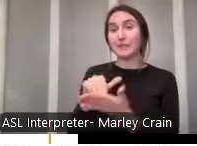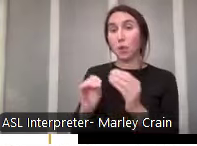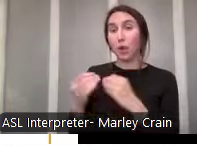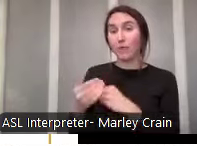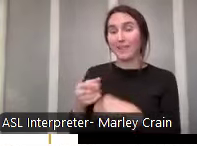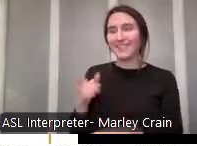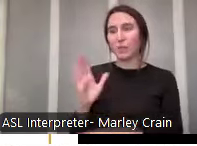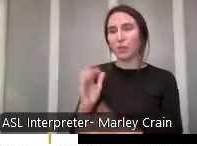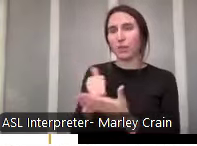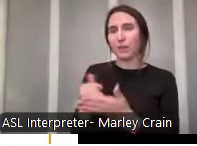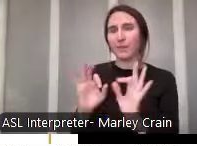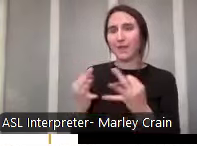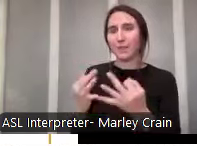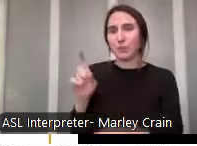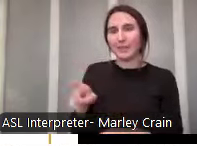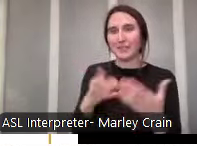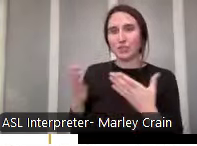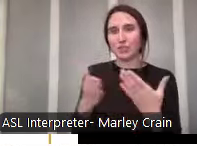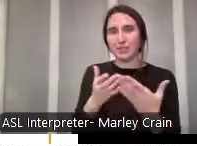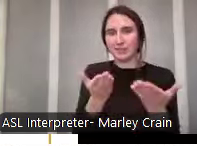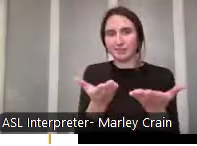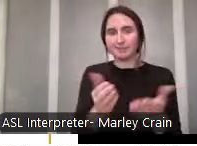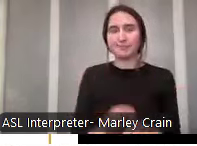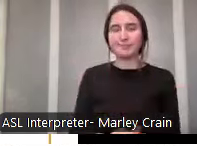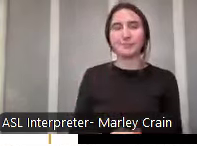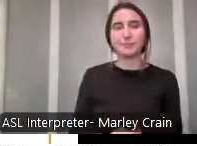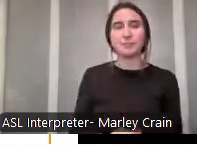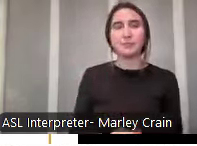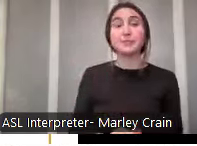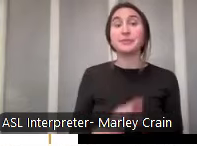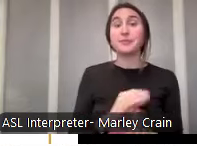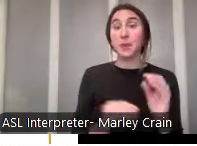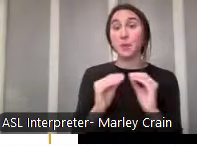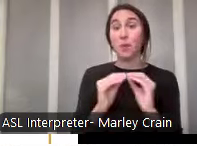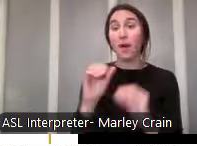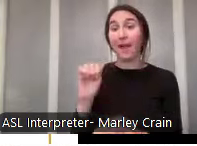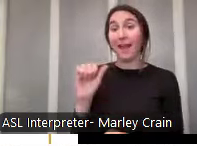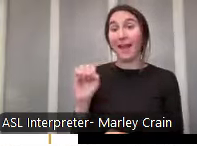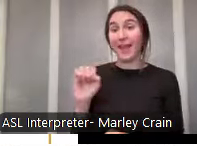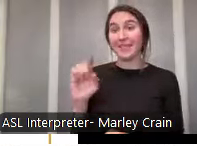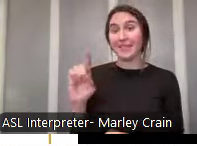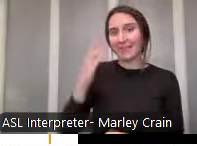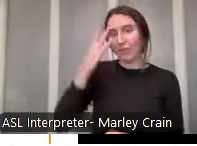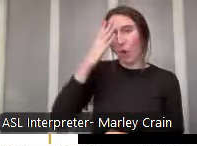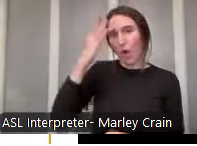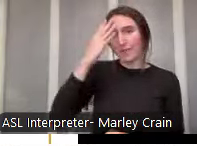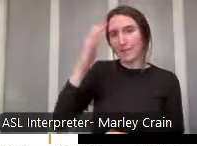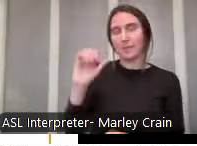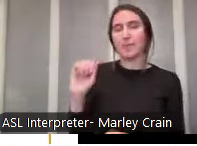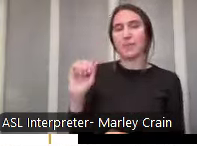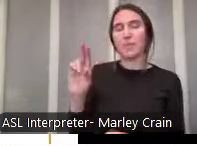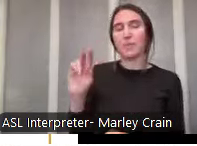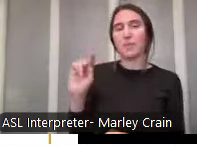out families who need these programs. There's a lot more ASD, autism spectrum disorder programs,